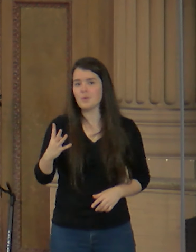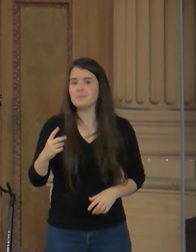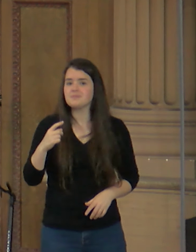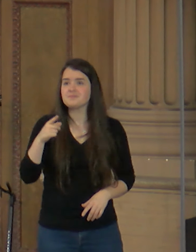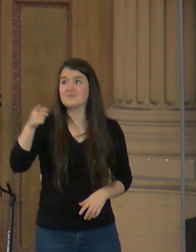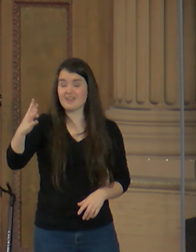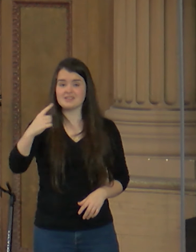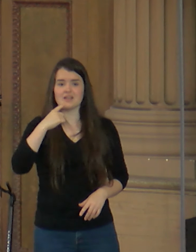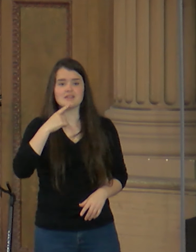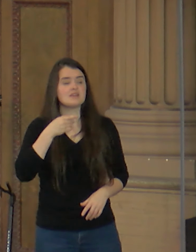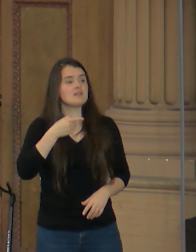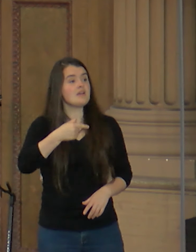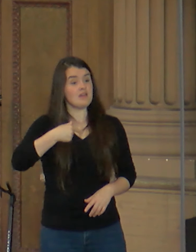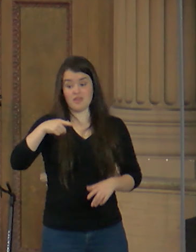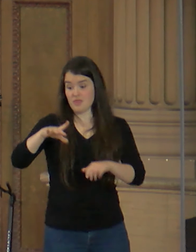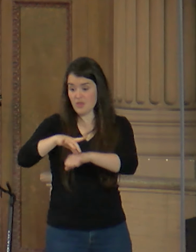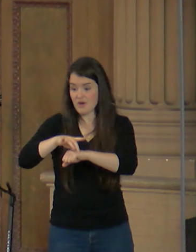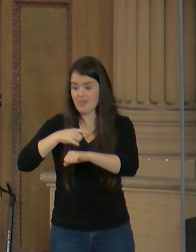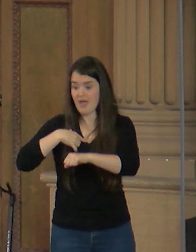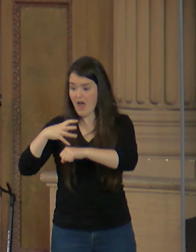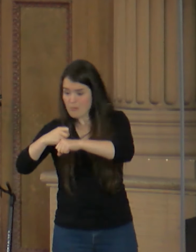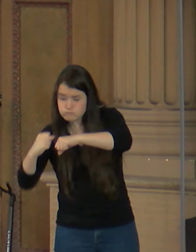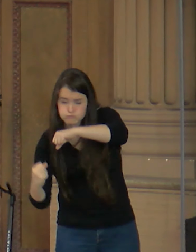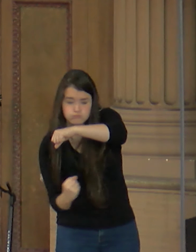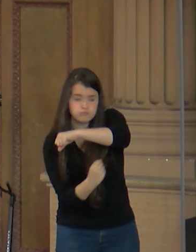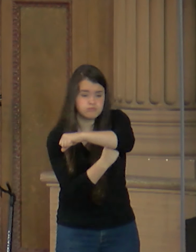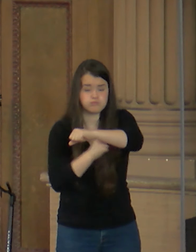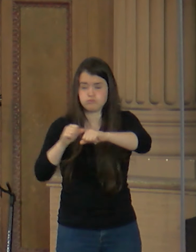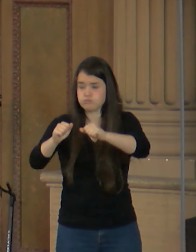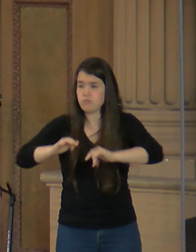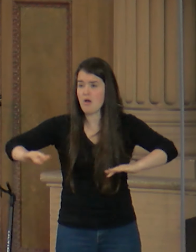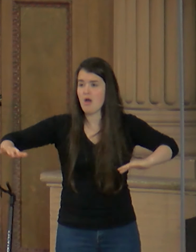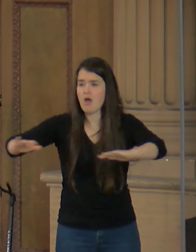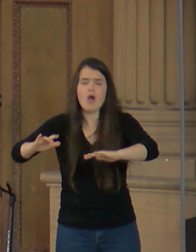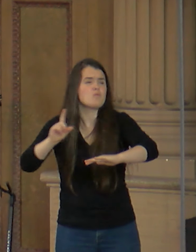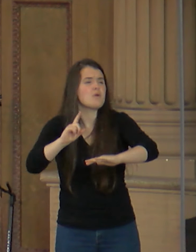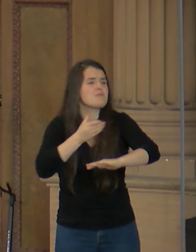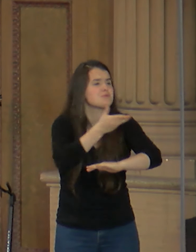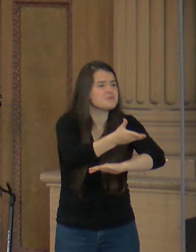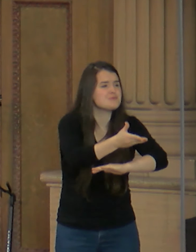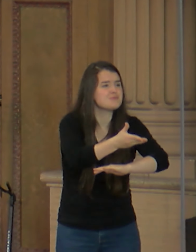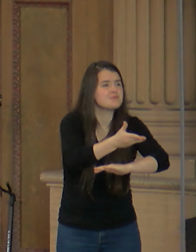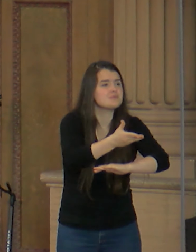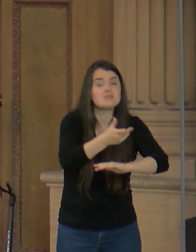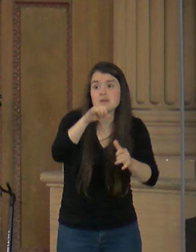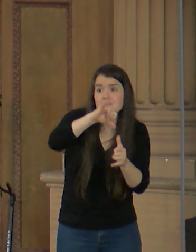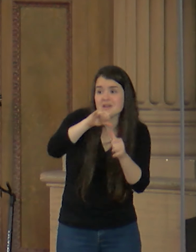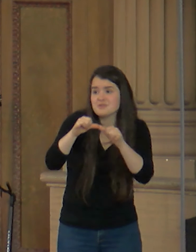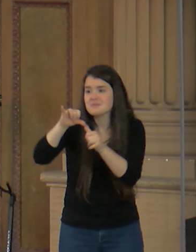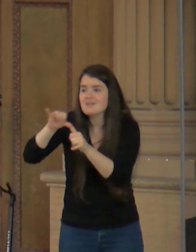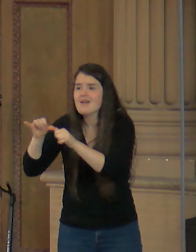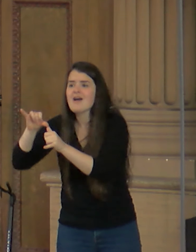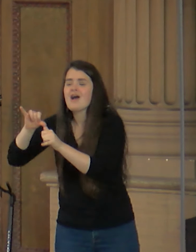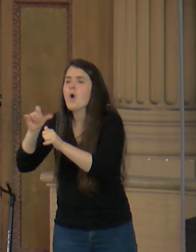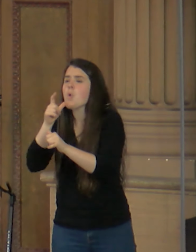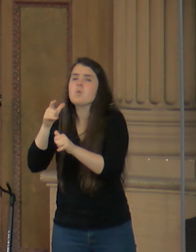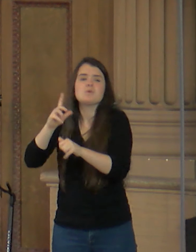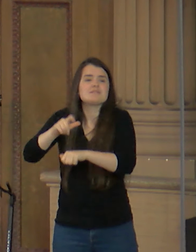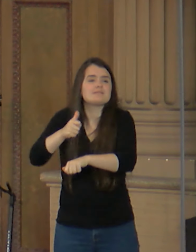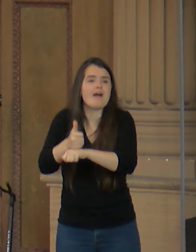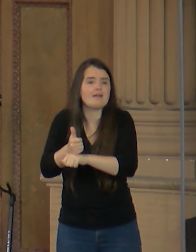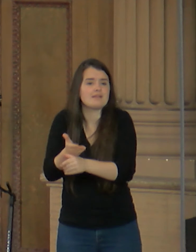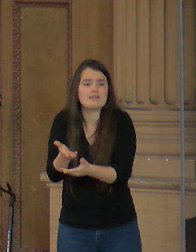of the earth? Tell me if you have understanding. Who determined its measurements? Surely you know. Or who